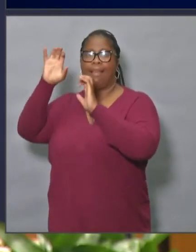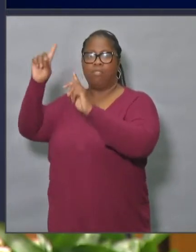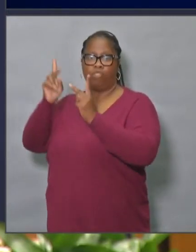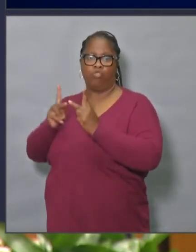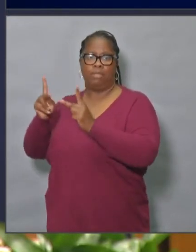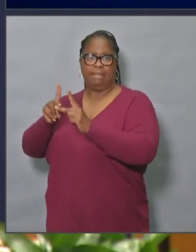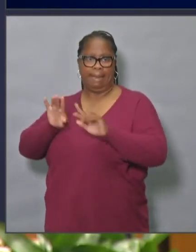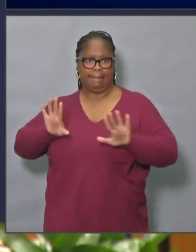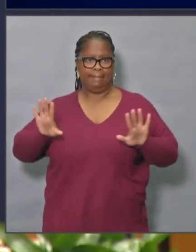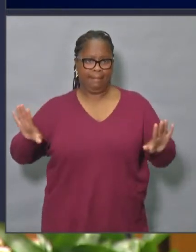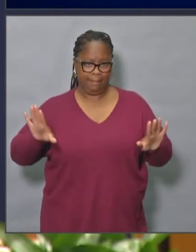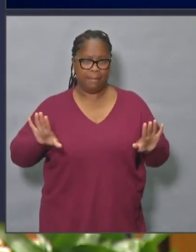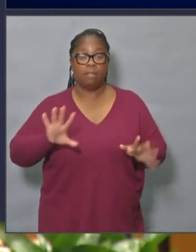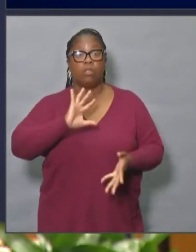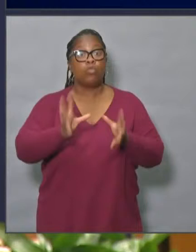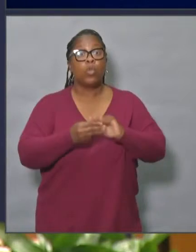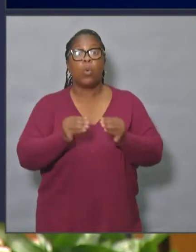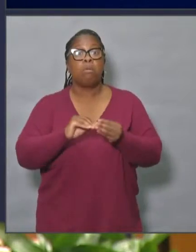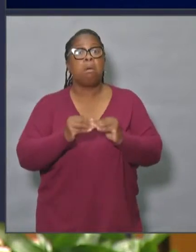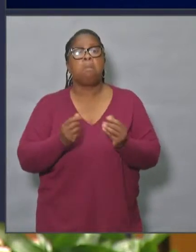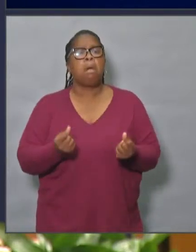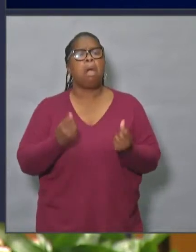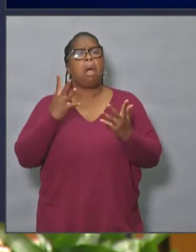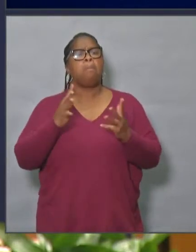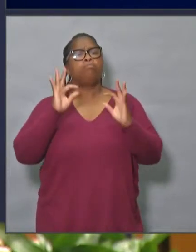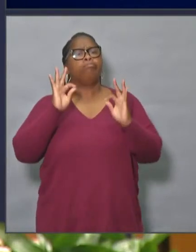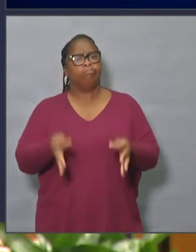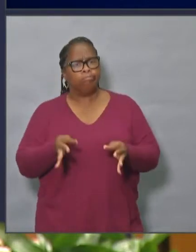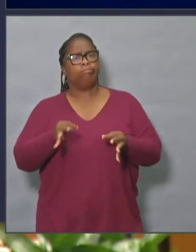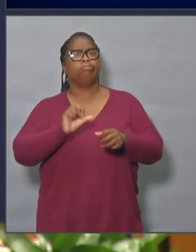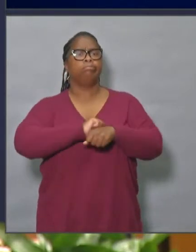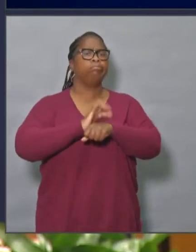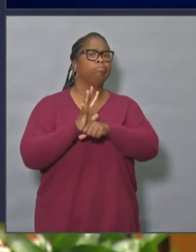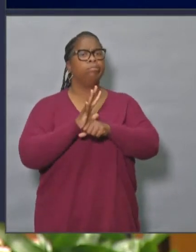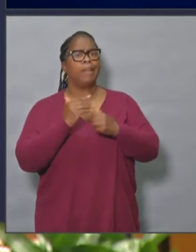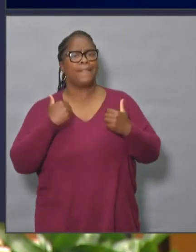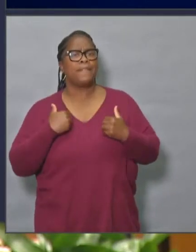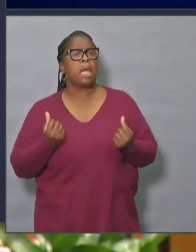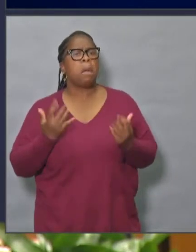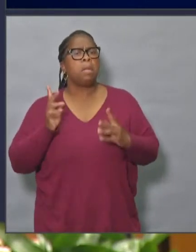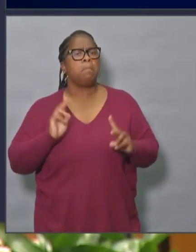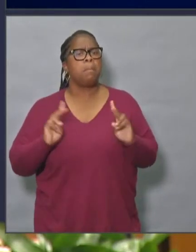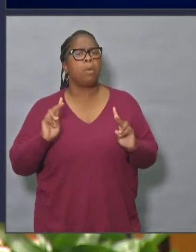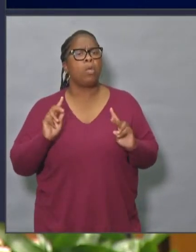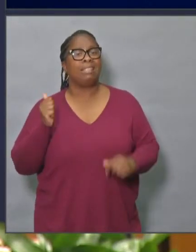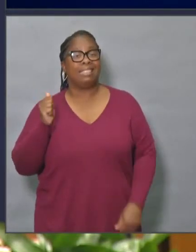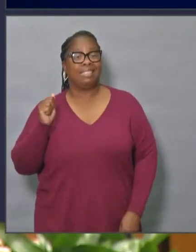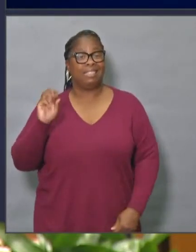settings. And the total number of confirmed cases across institutional settings is